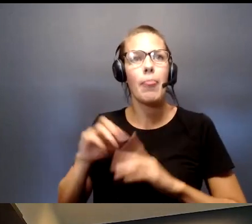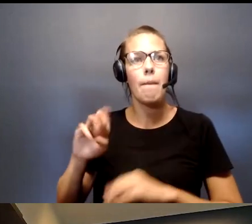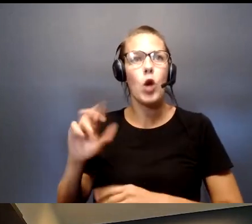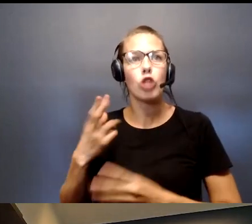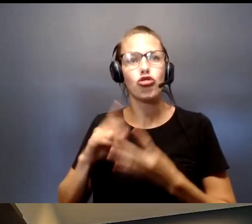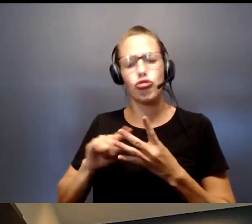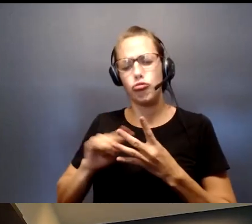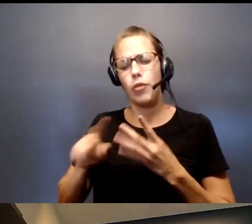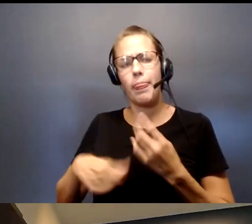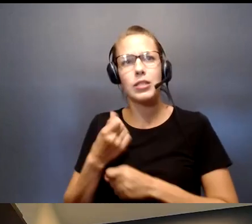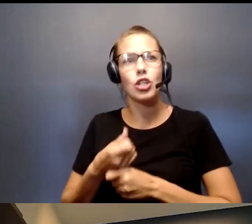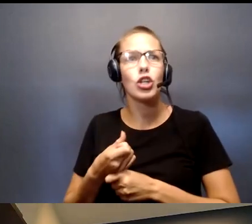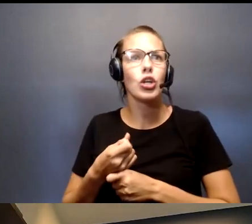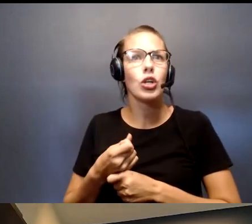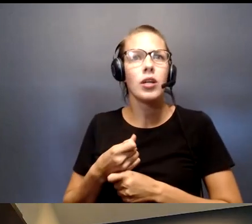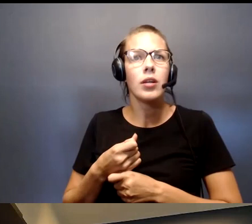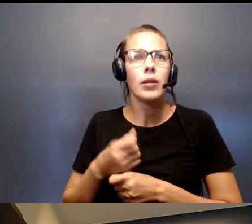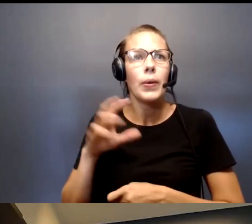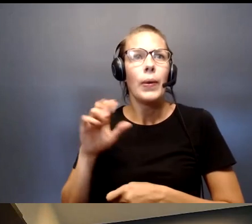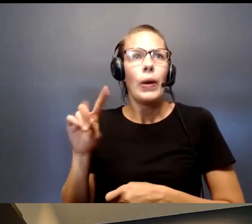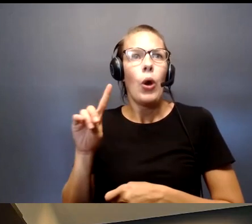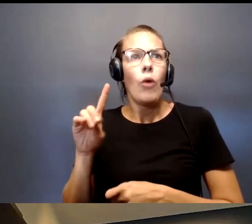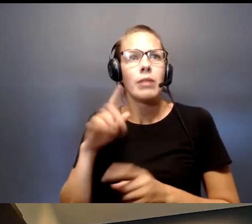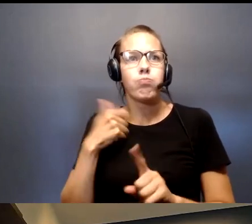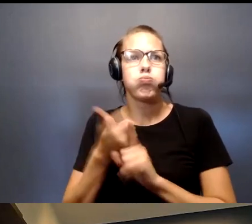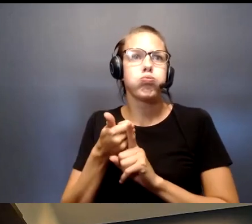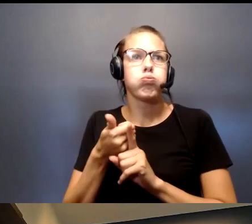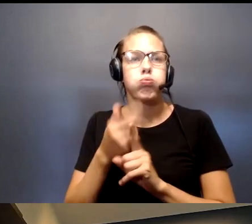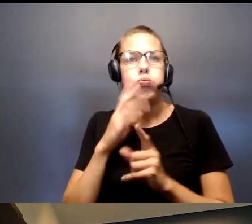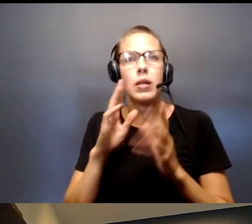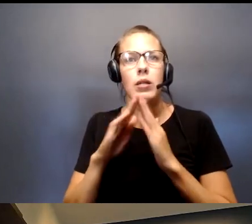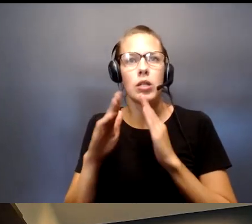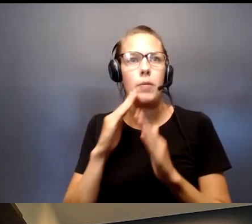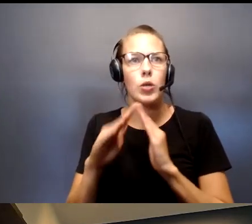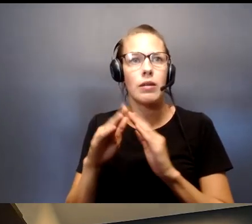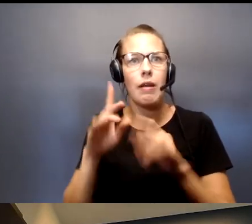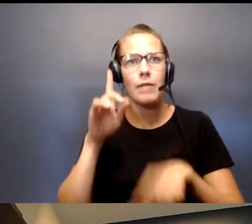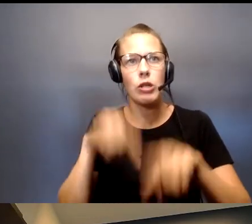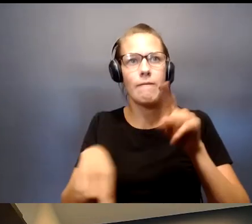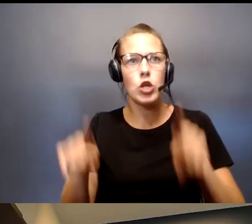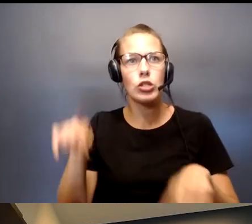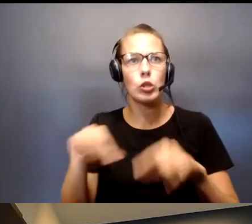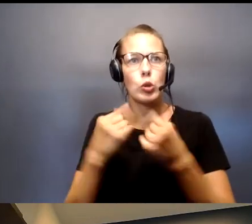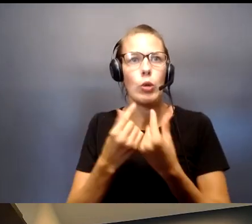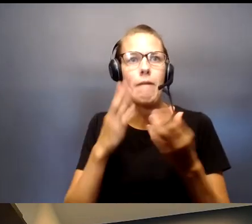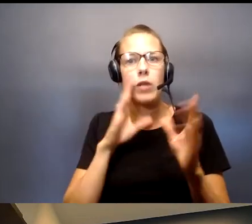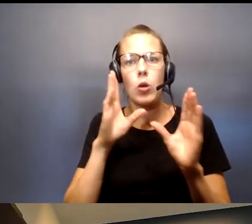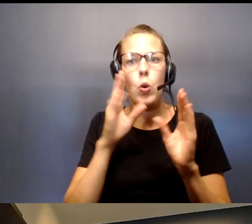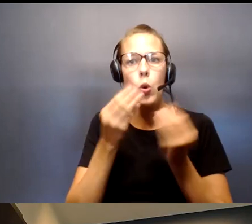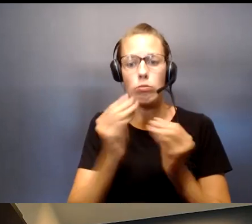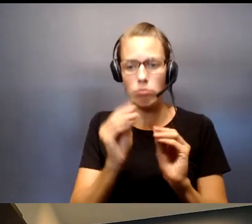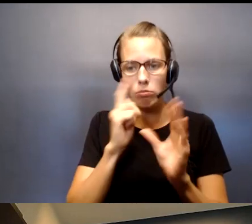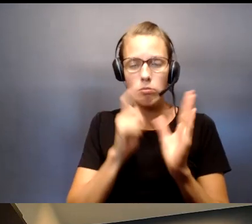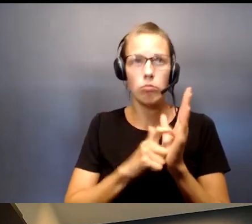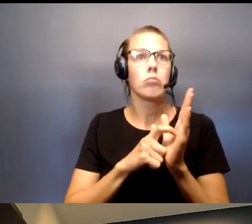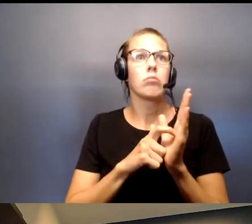year, when COVID began to impact our community, a diverse group of organizations recognized